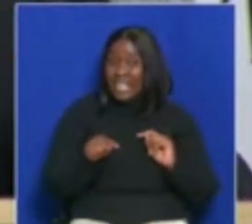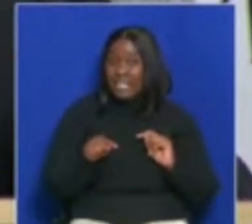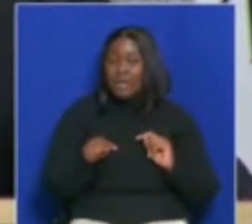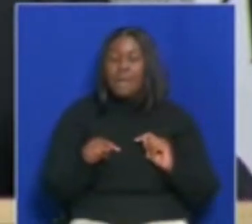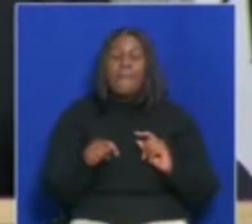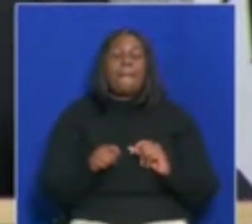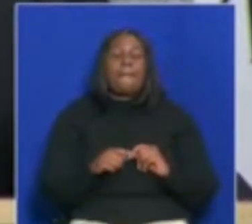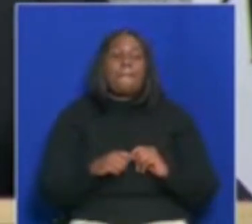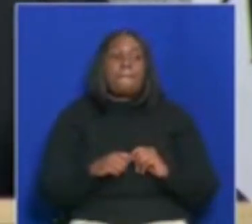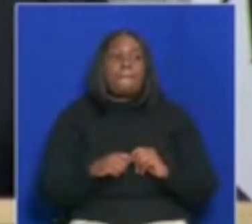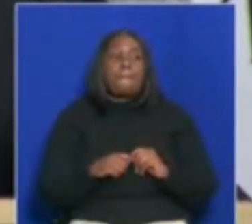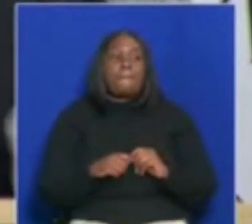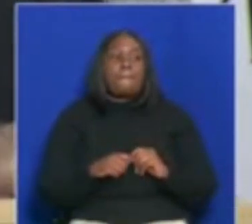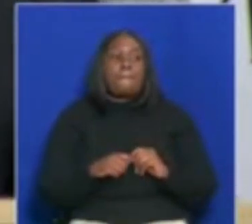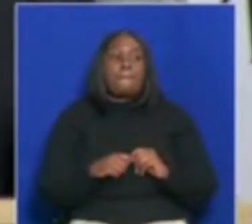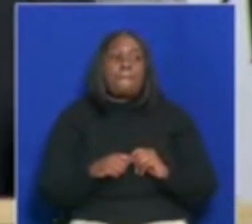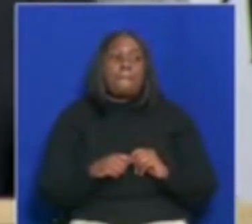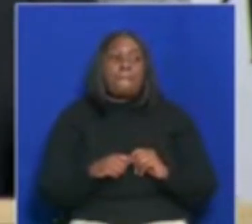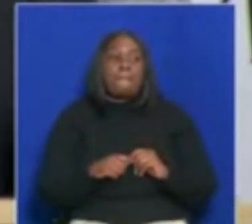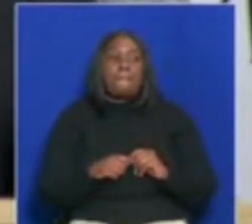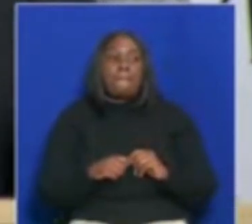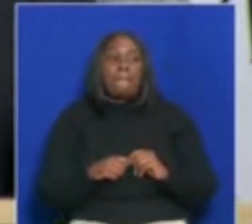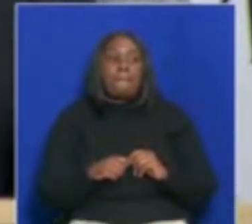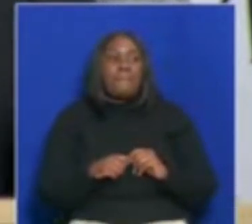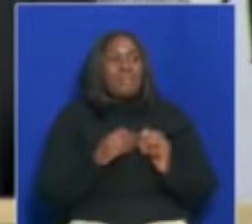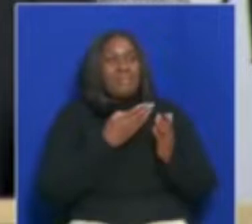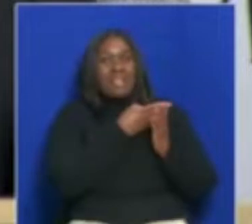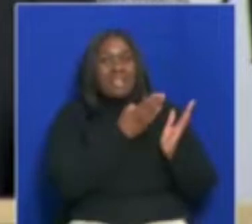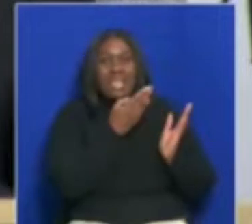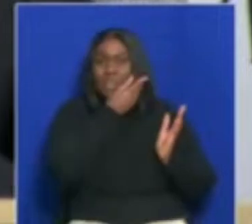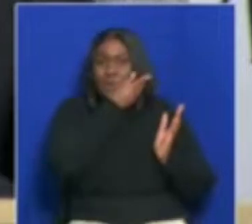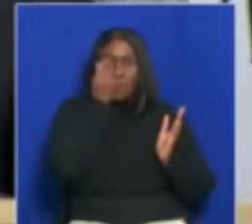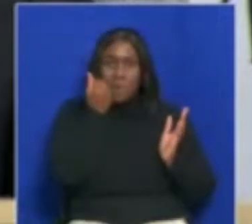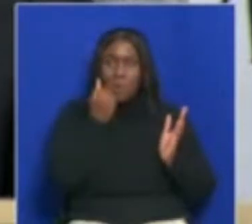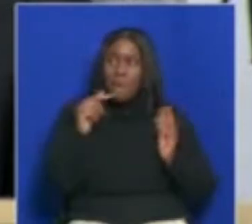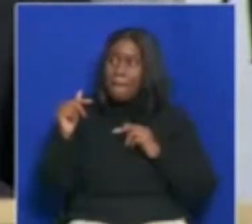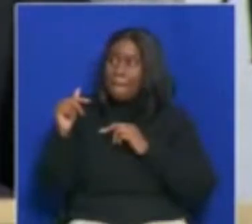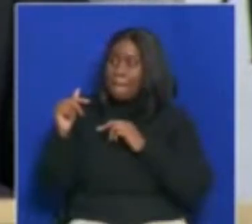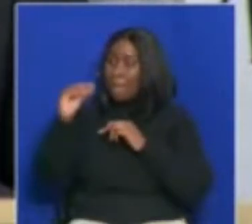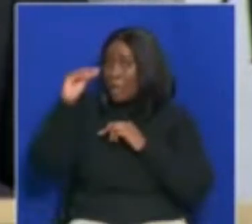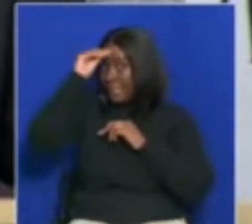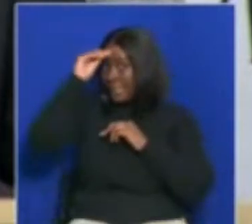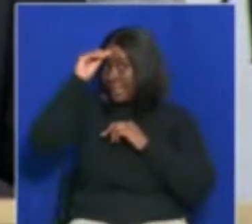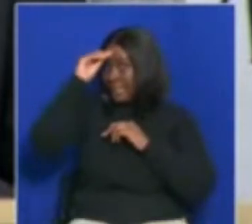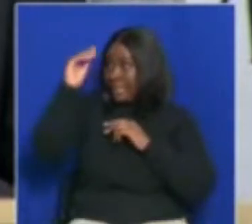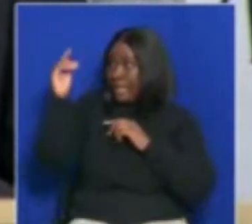they did not know that police were coming to the flat because they did not give